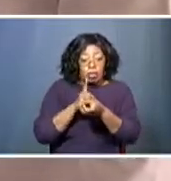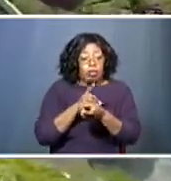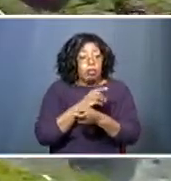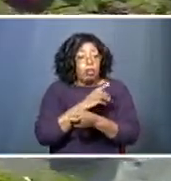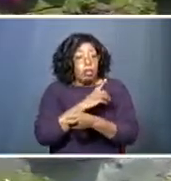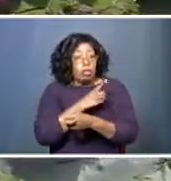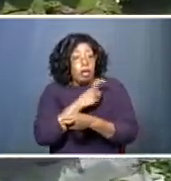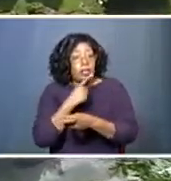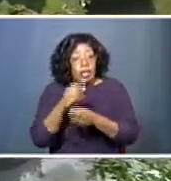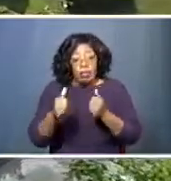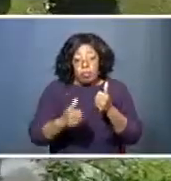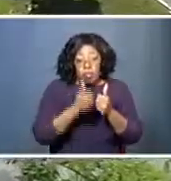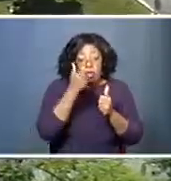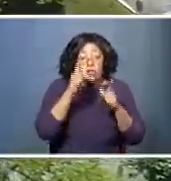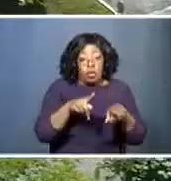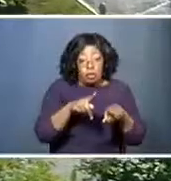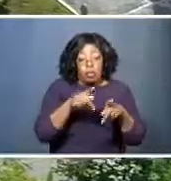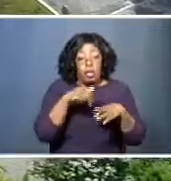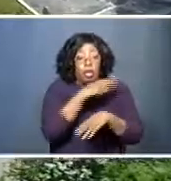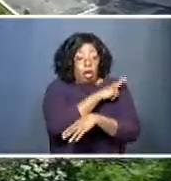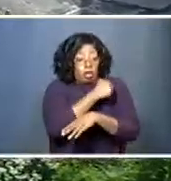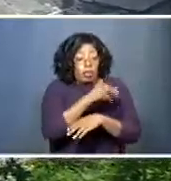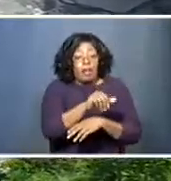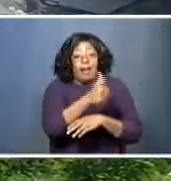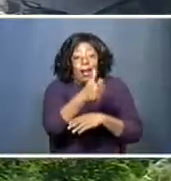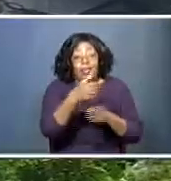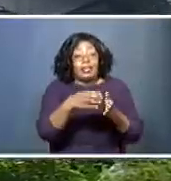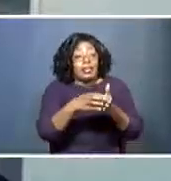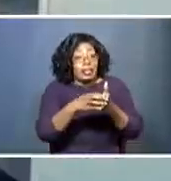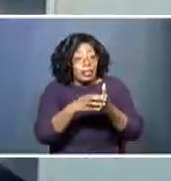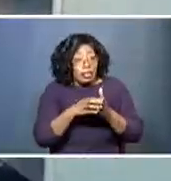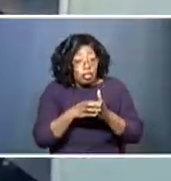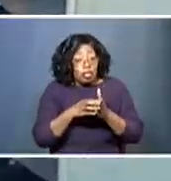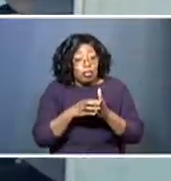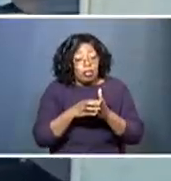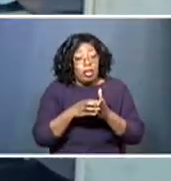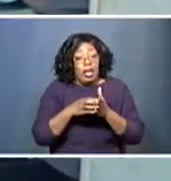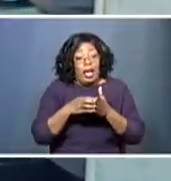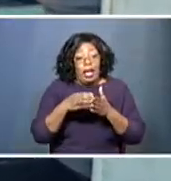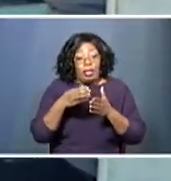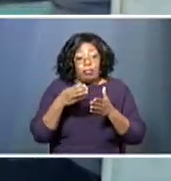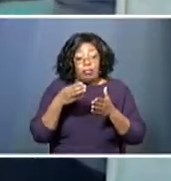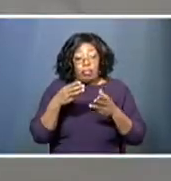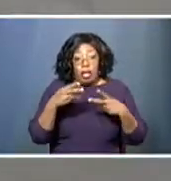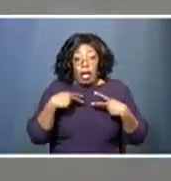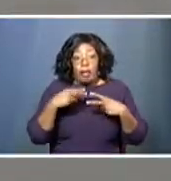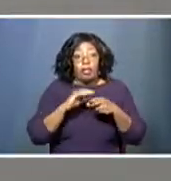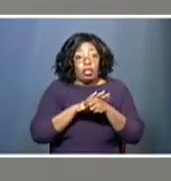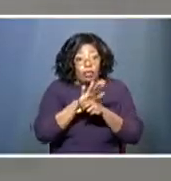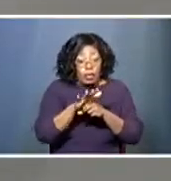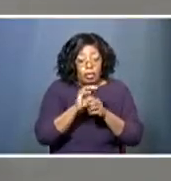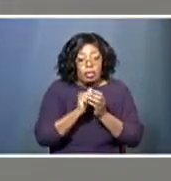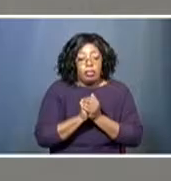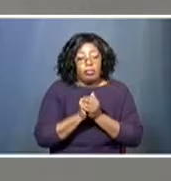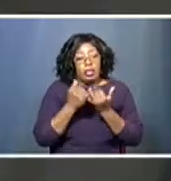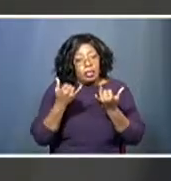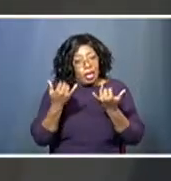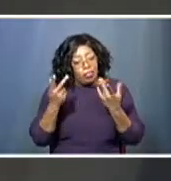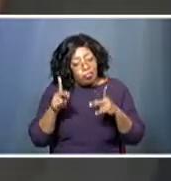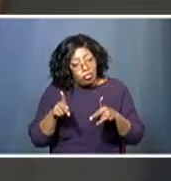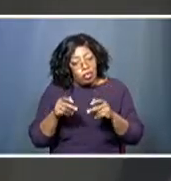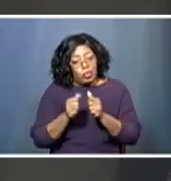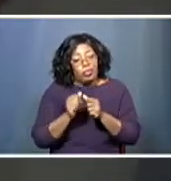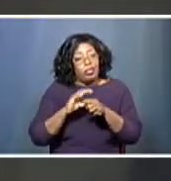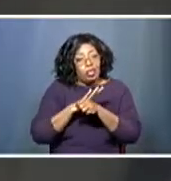Darville, says most patients are hospitalized with other conditions and just happen to have COVID-19. As far as the cases of COVID is concerned,